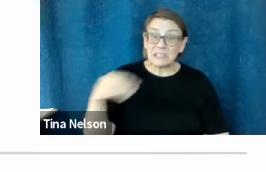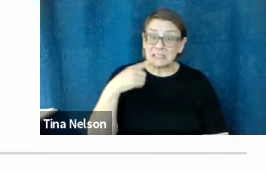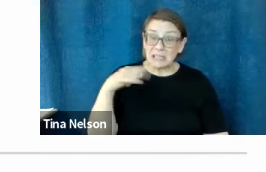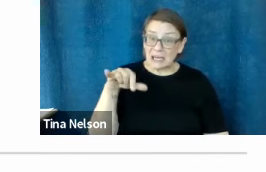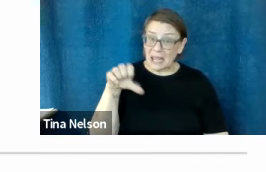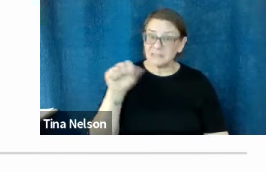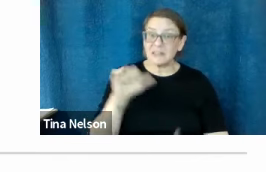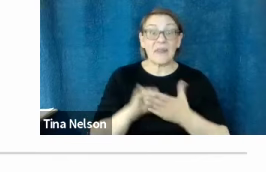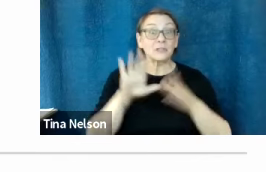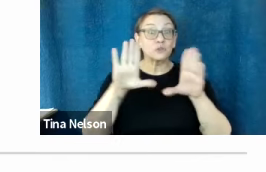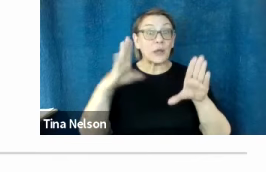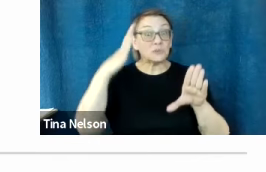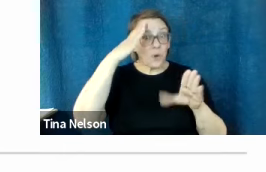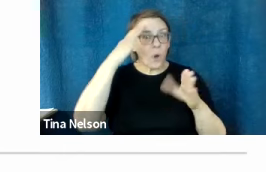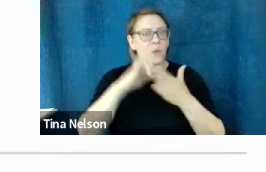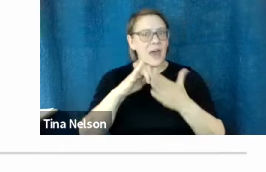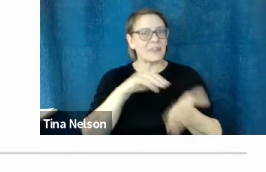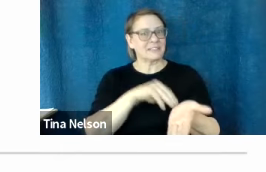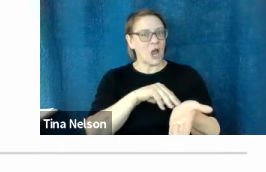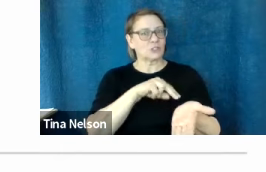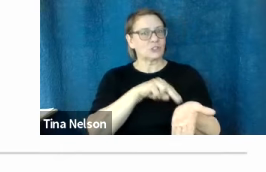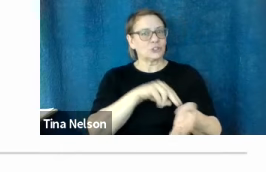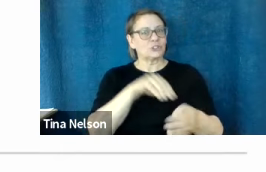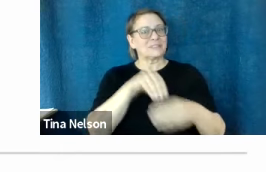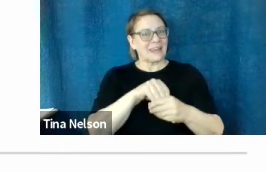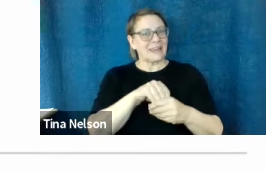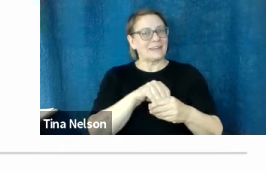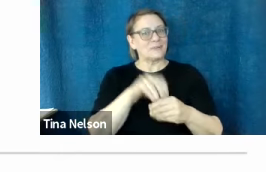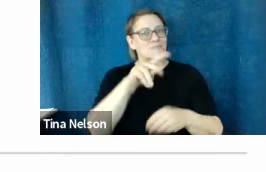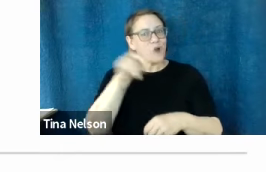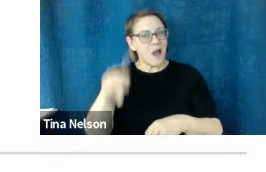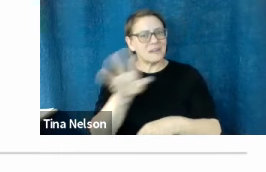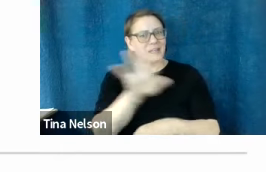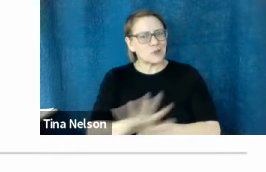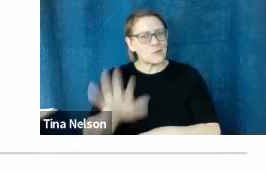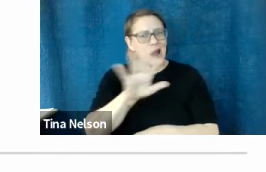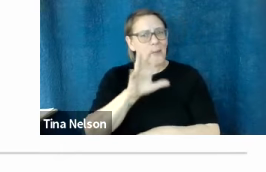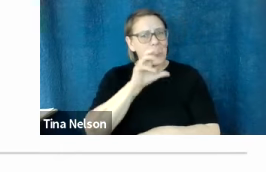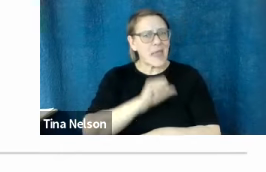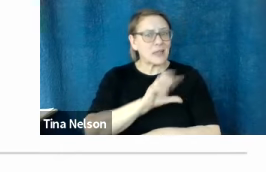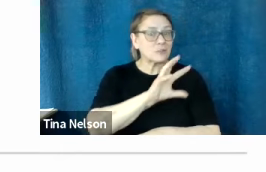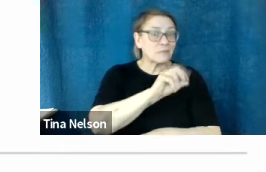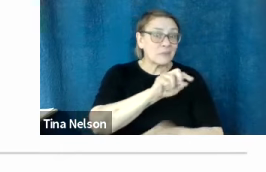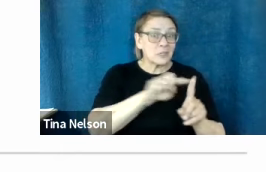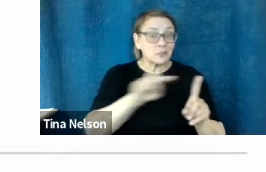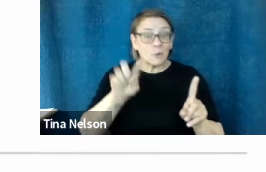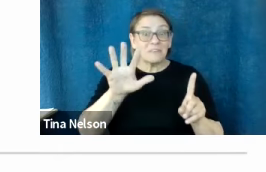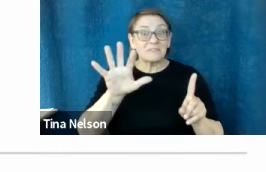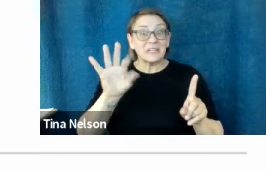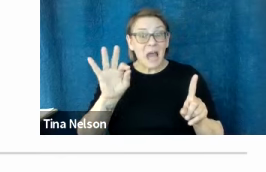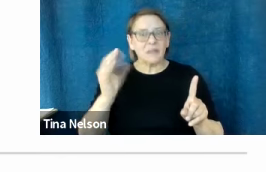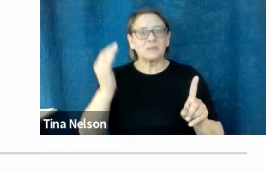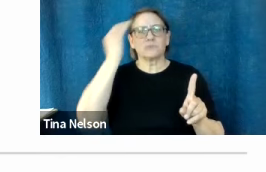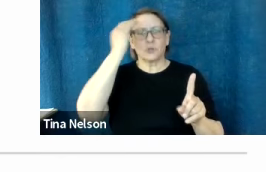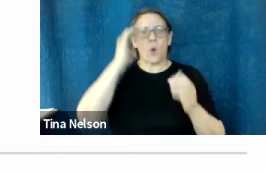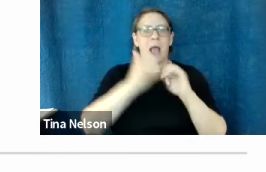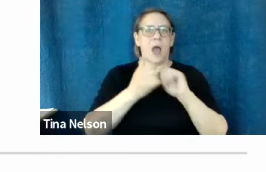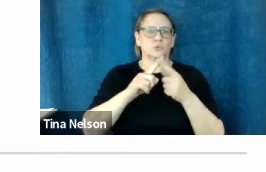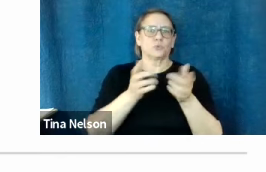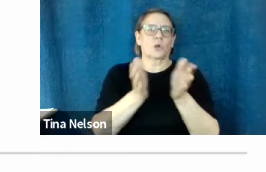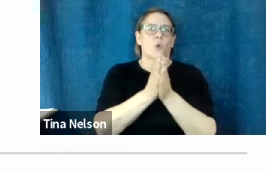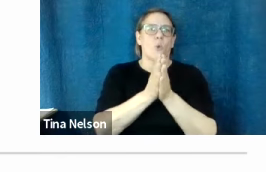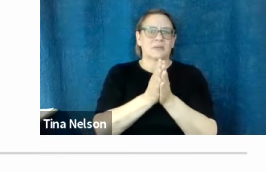doctors and nurses in the city of, of Providence around the ages of 50 to 59 know how to request a